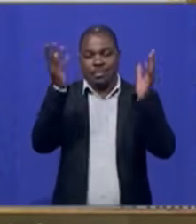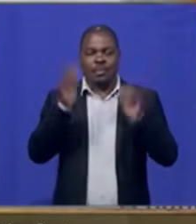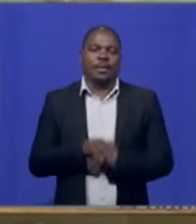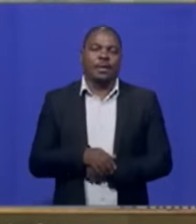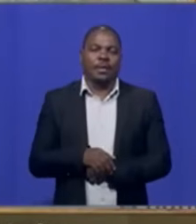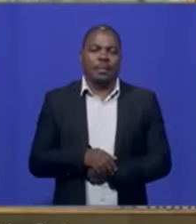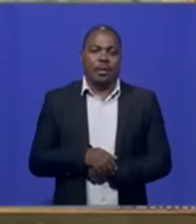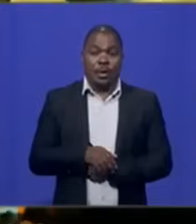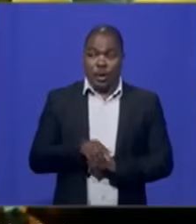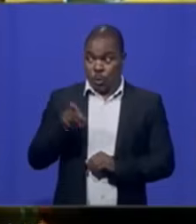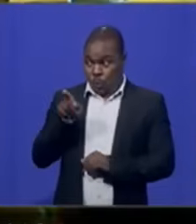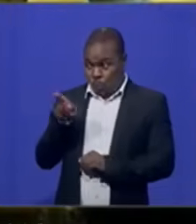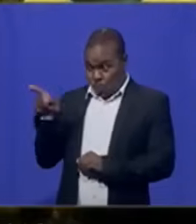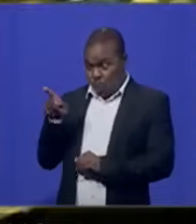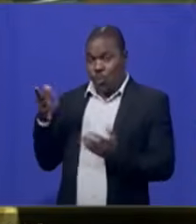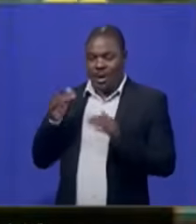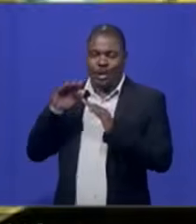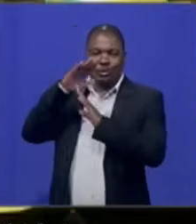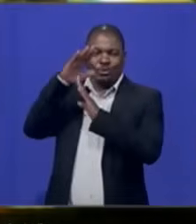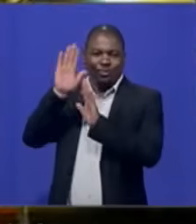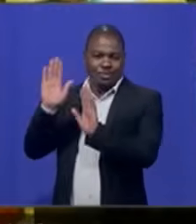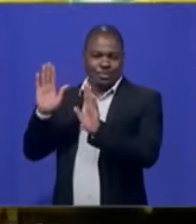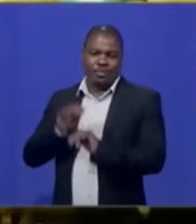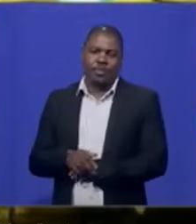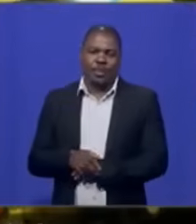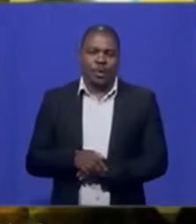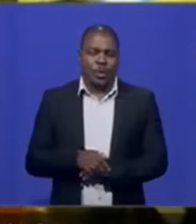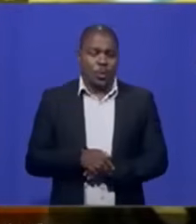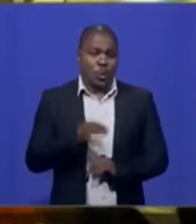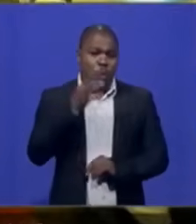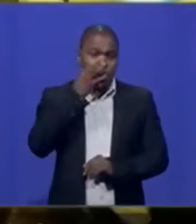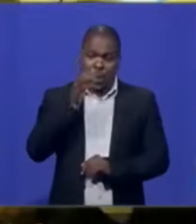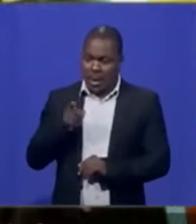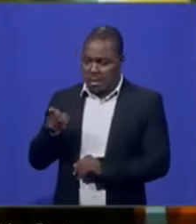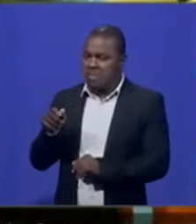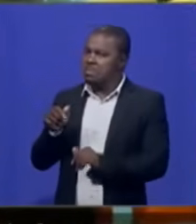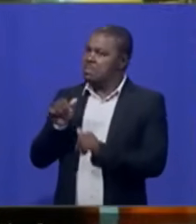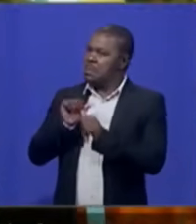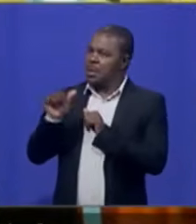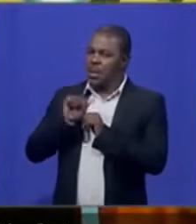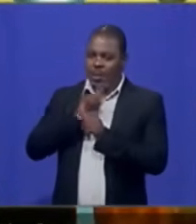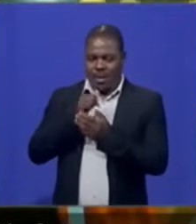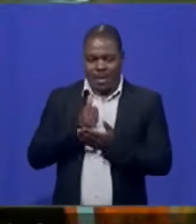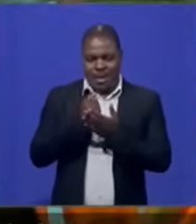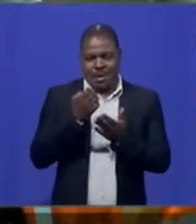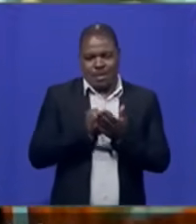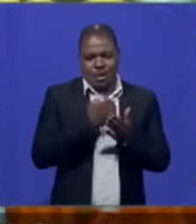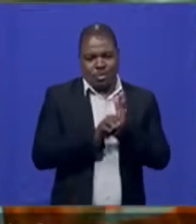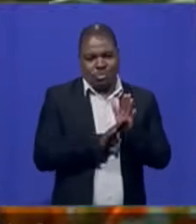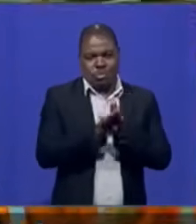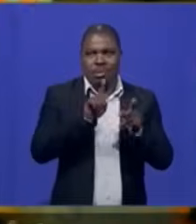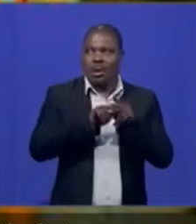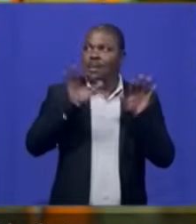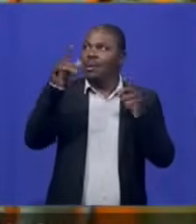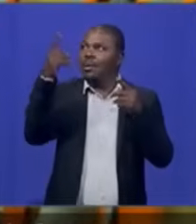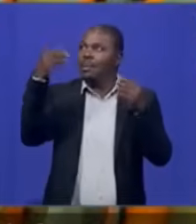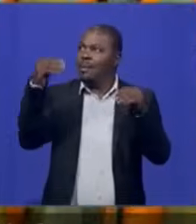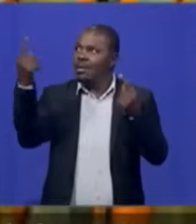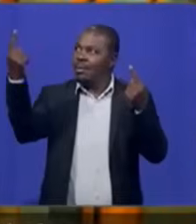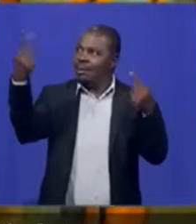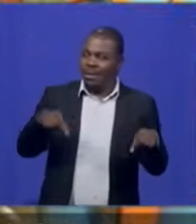Now you are at the top. O re diphetho tsena di a kgothatsa morerong wa utsitsisa moruo le ho hohela batsetedi. Ho